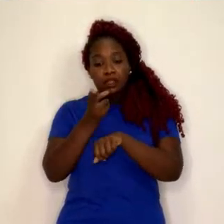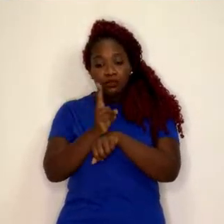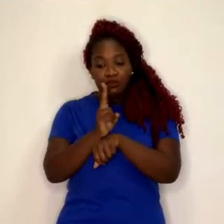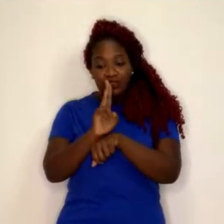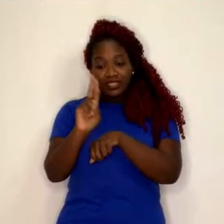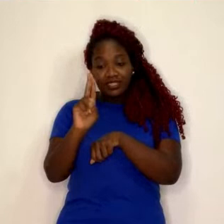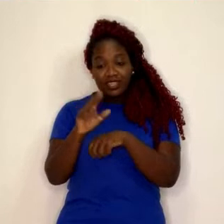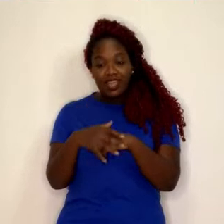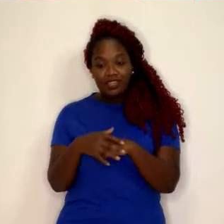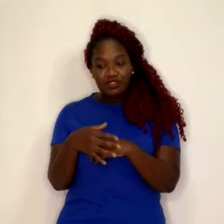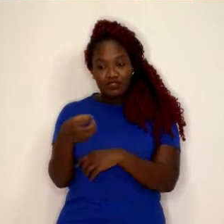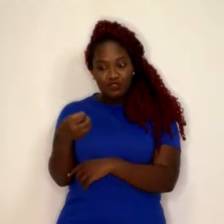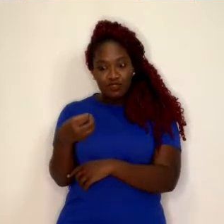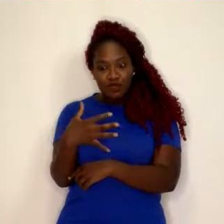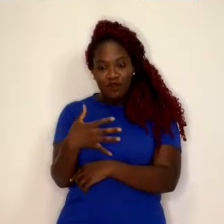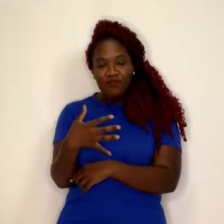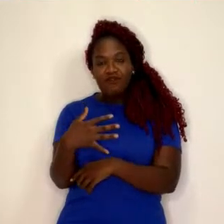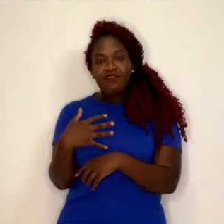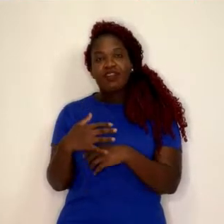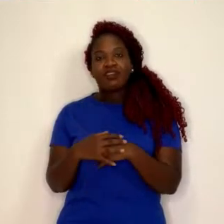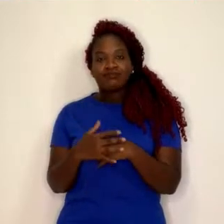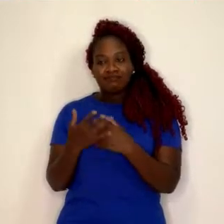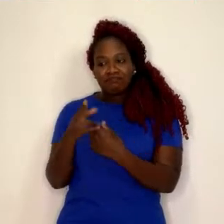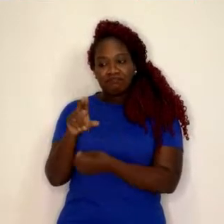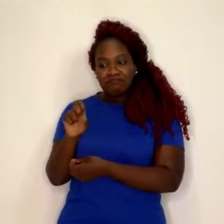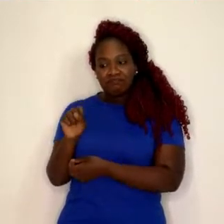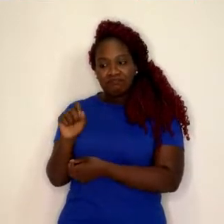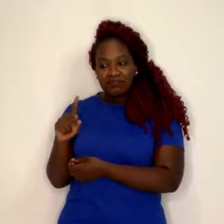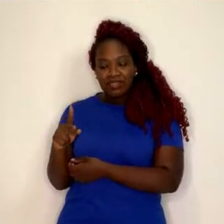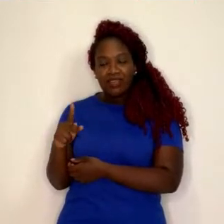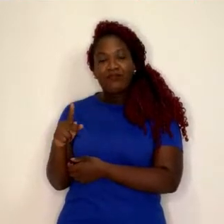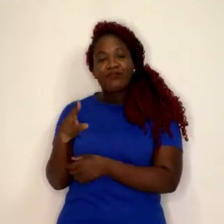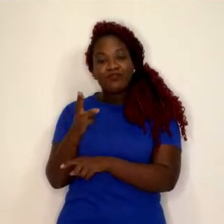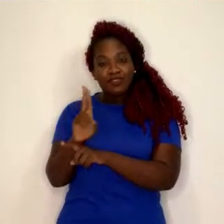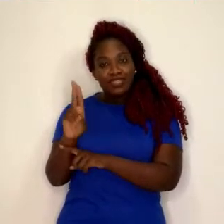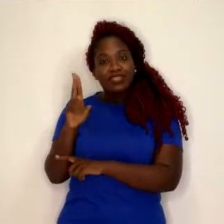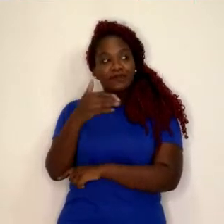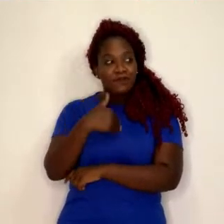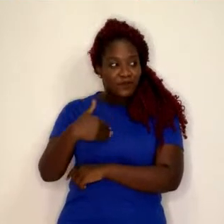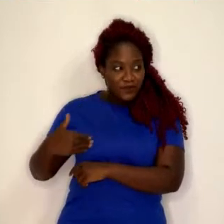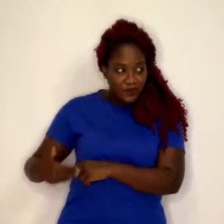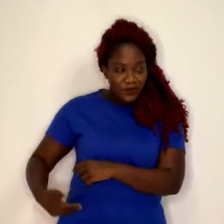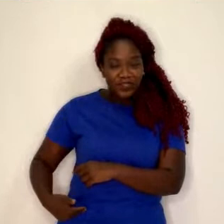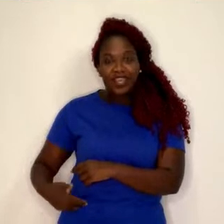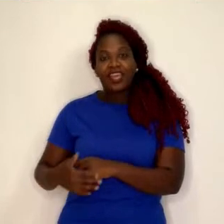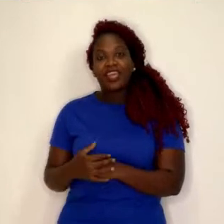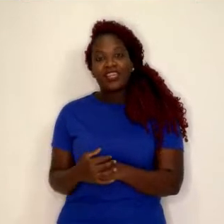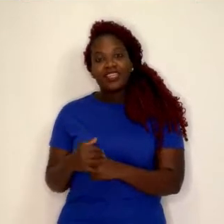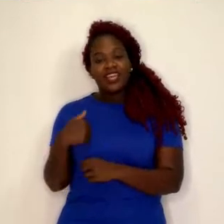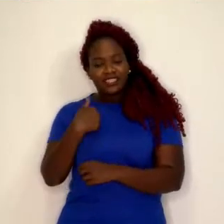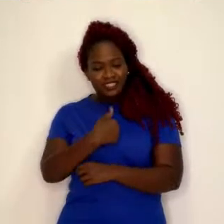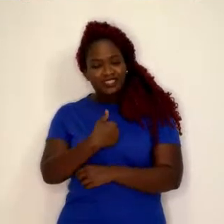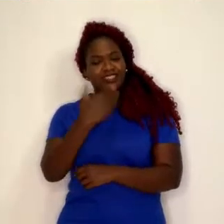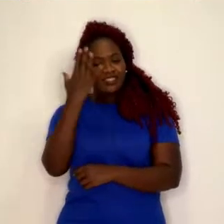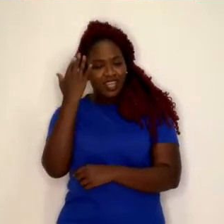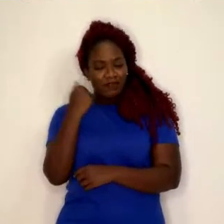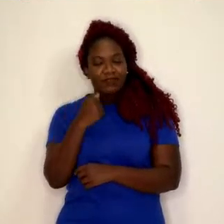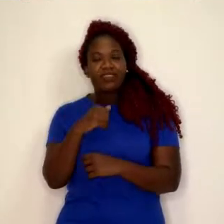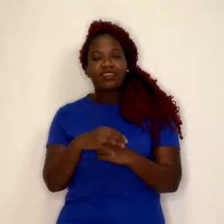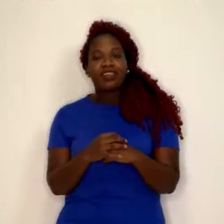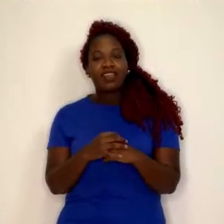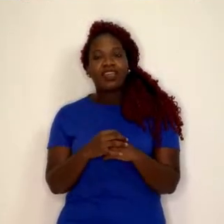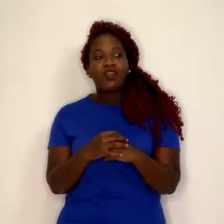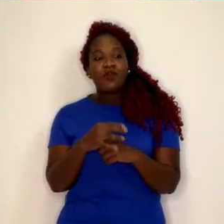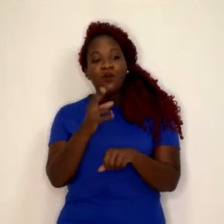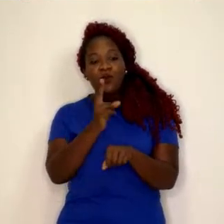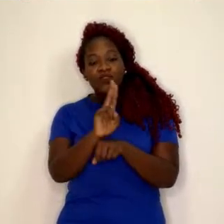conditions to study and to join a university such as USP, which is a public university, but we